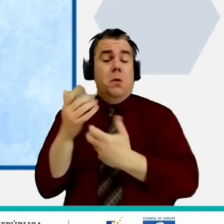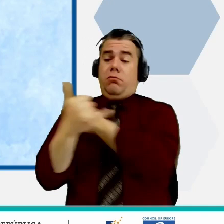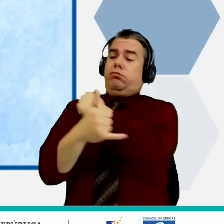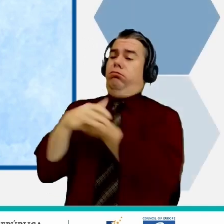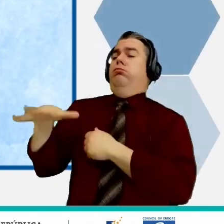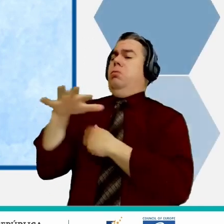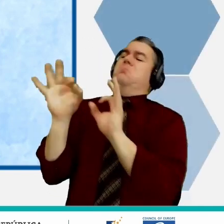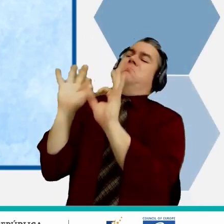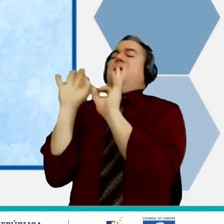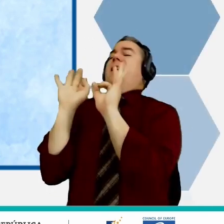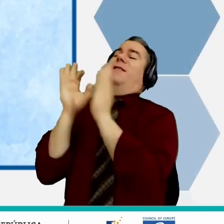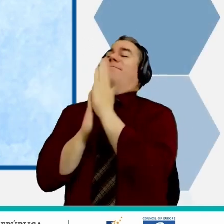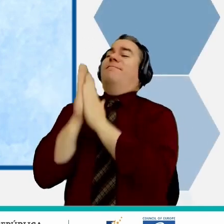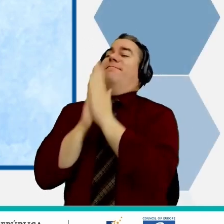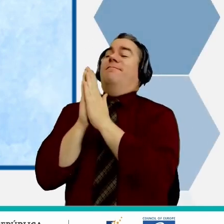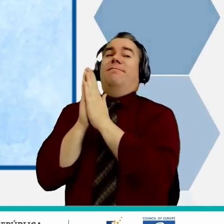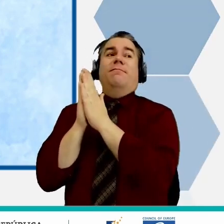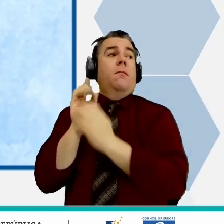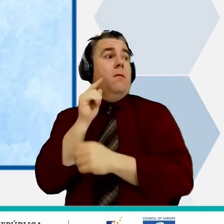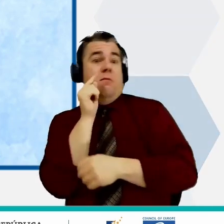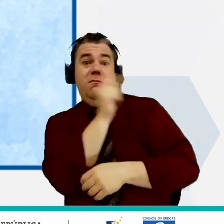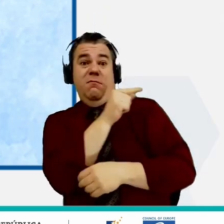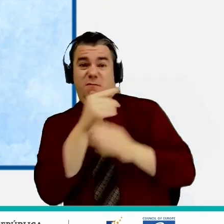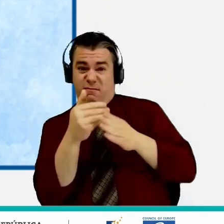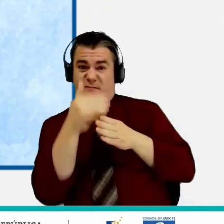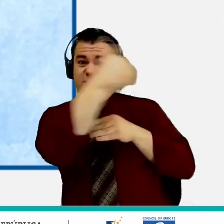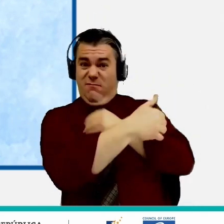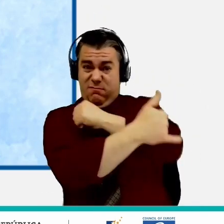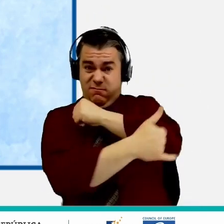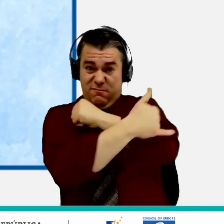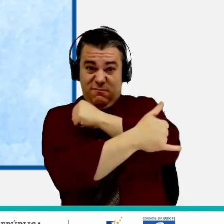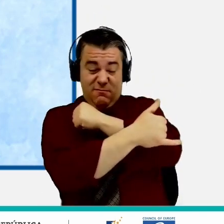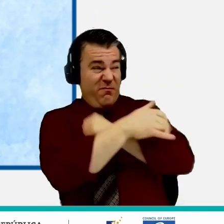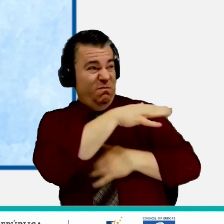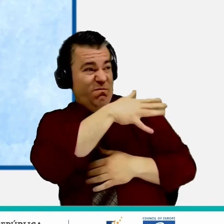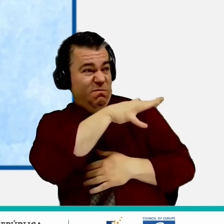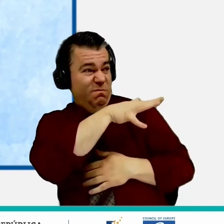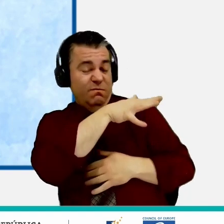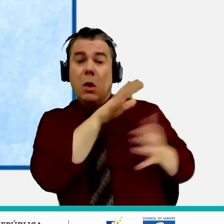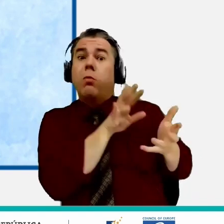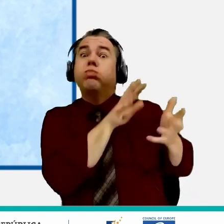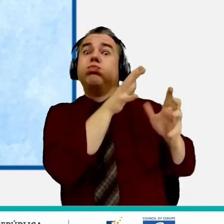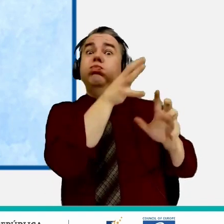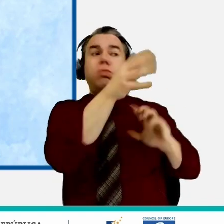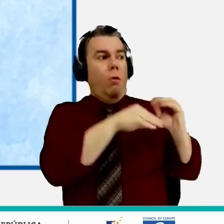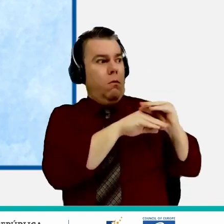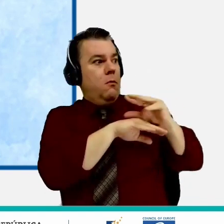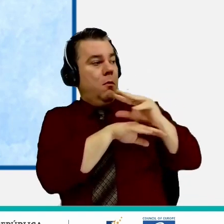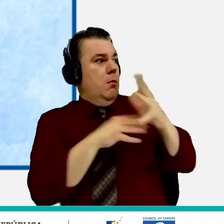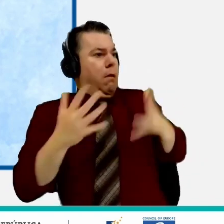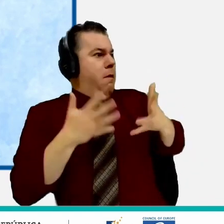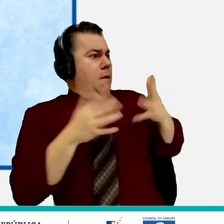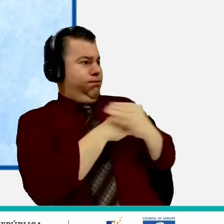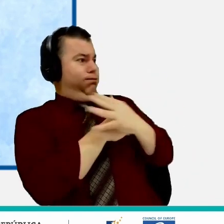the consequences are to the neighbours and the neighbours are not prepared, we have the same devastating impact. So